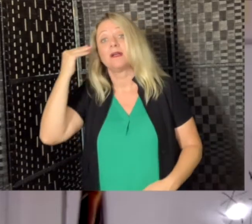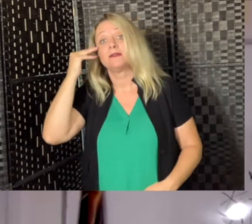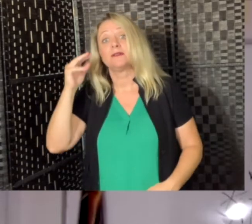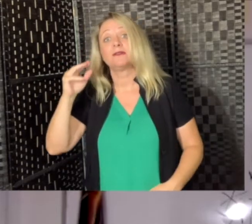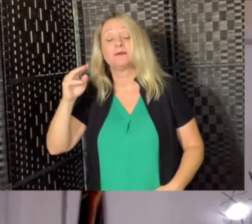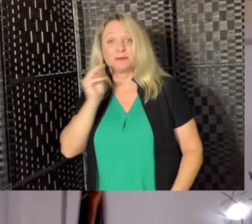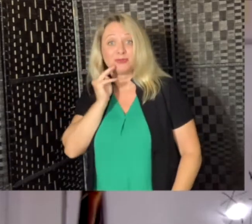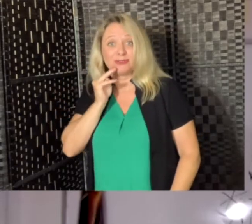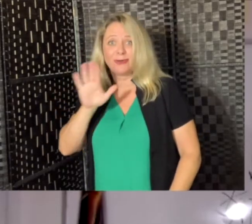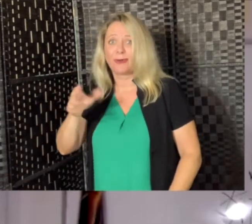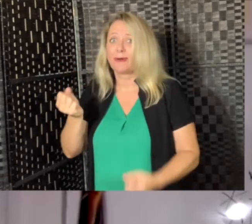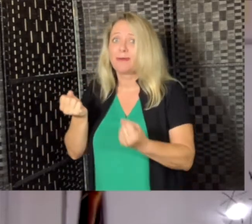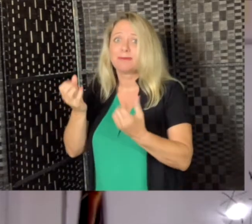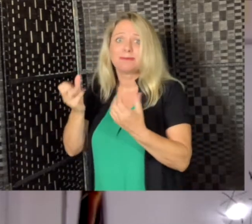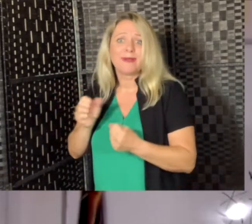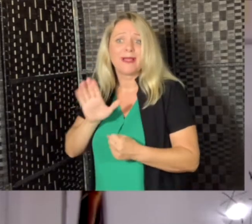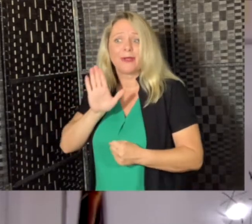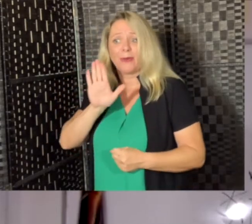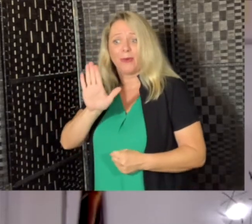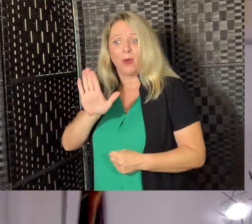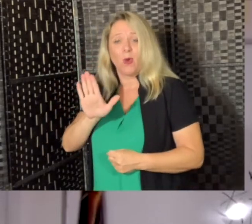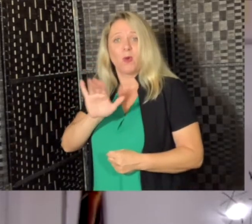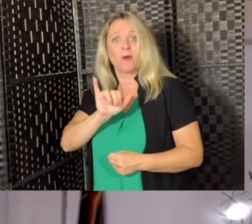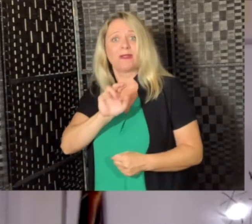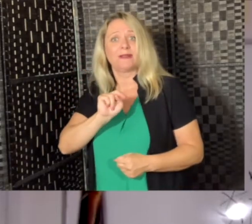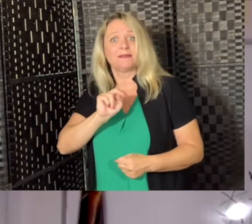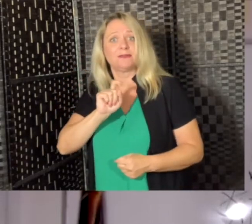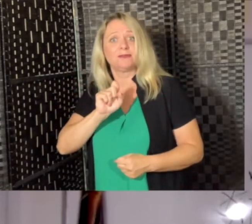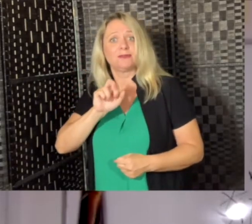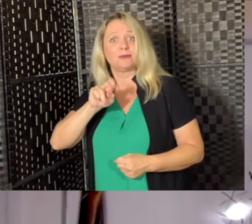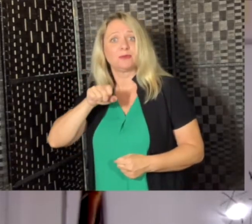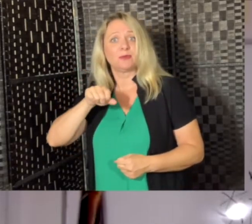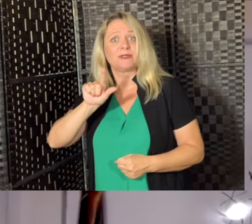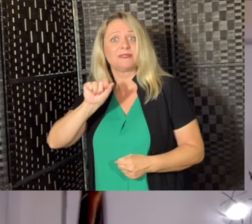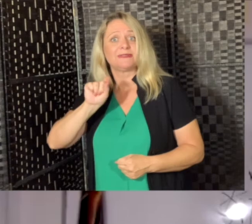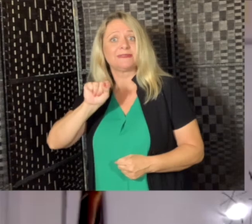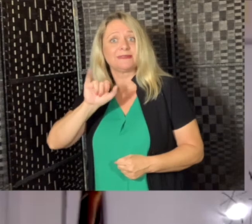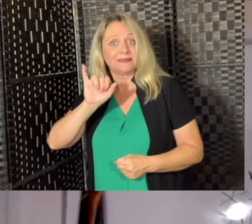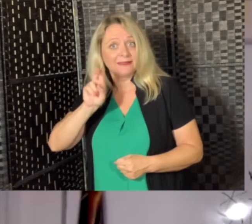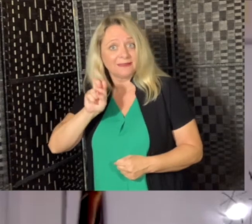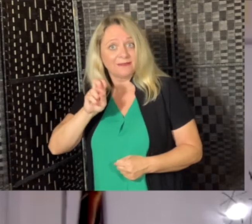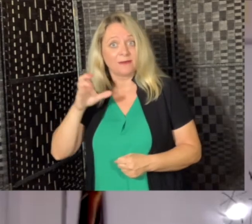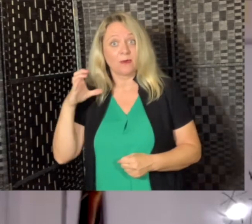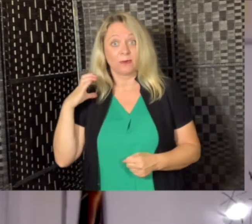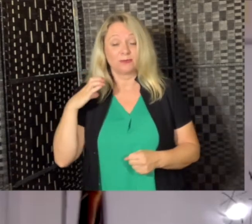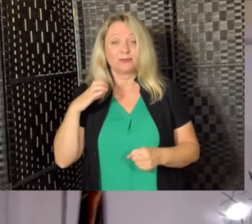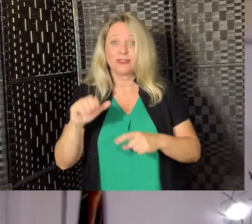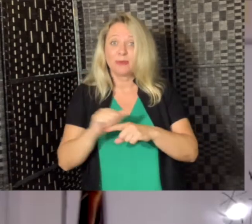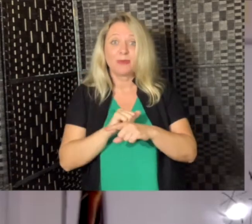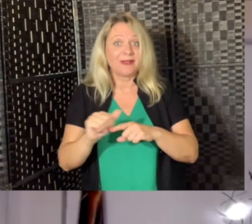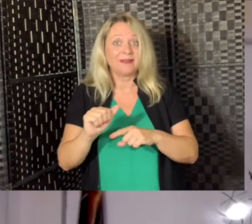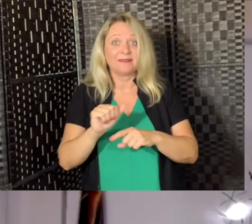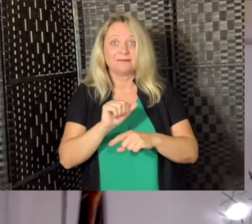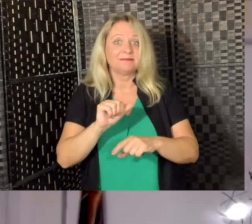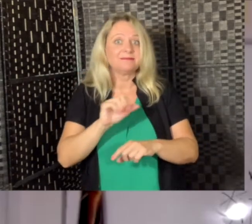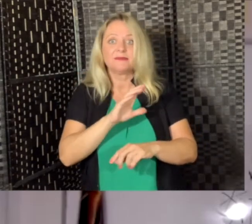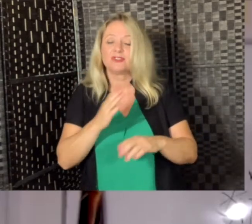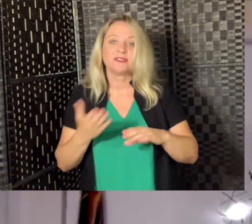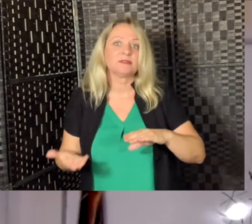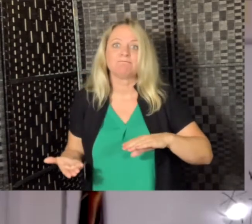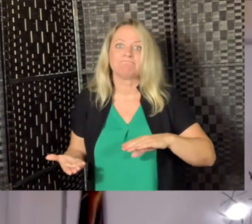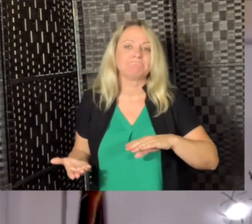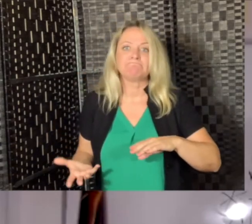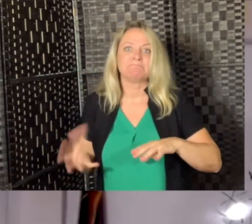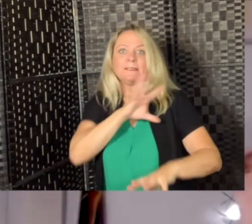inviting people to come together and help us transform